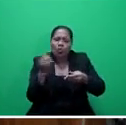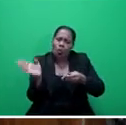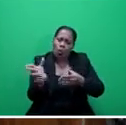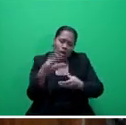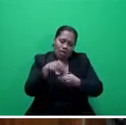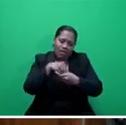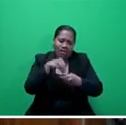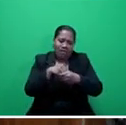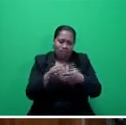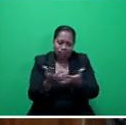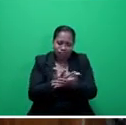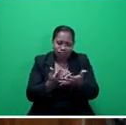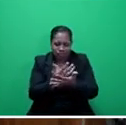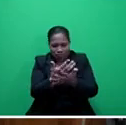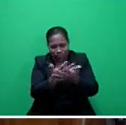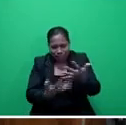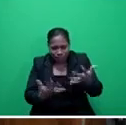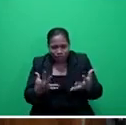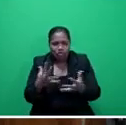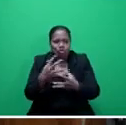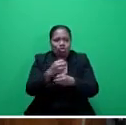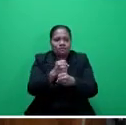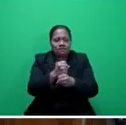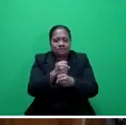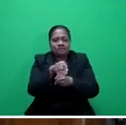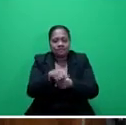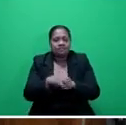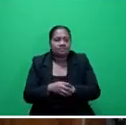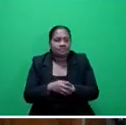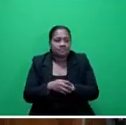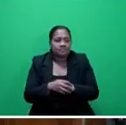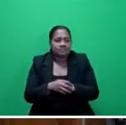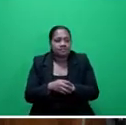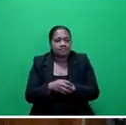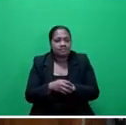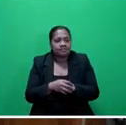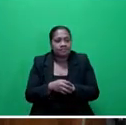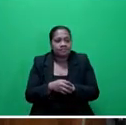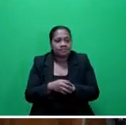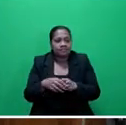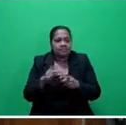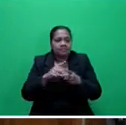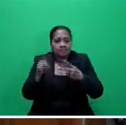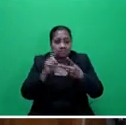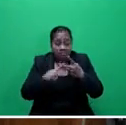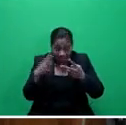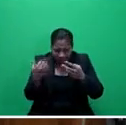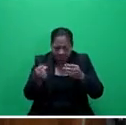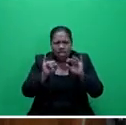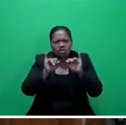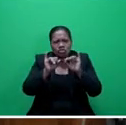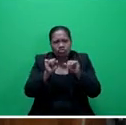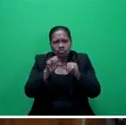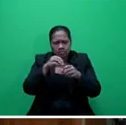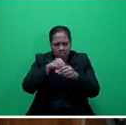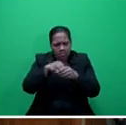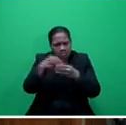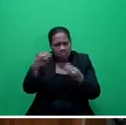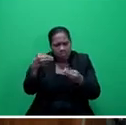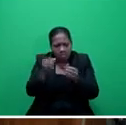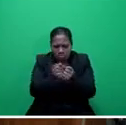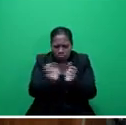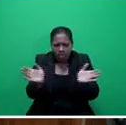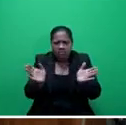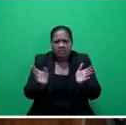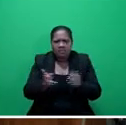politics, it is often easier to find fault than it is to praise. Certainly, there are issues that the Office of Auditor General and Public